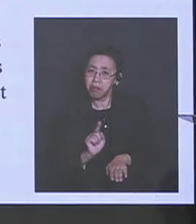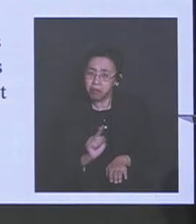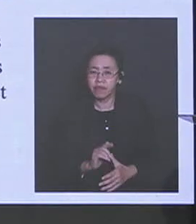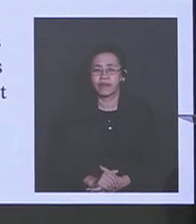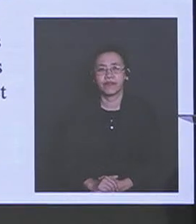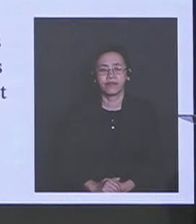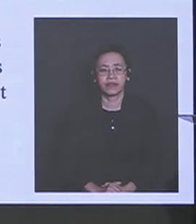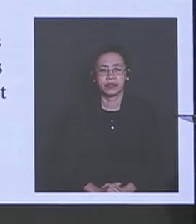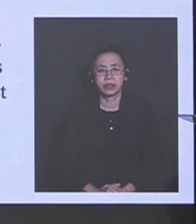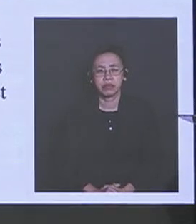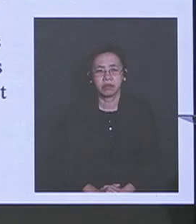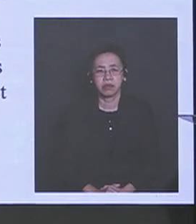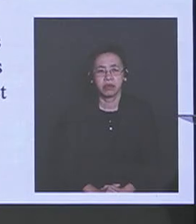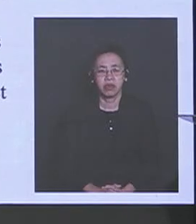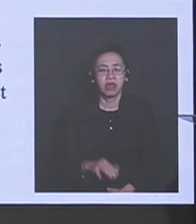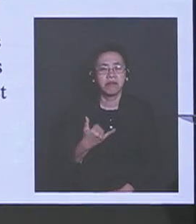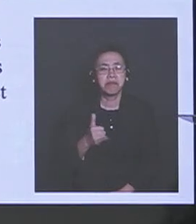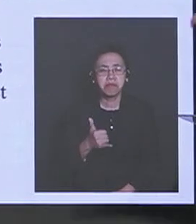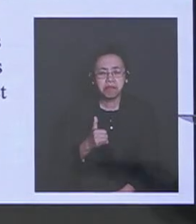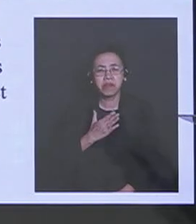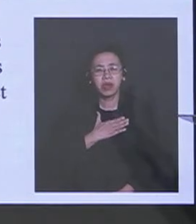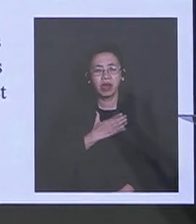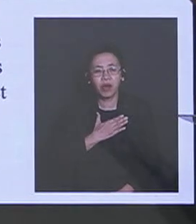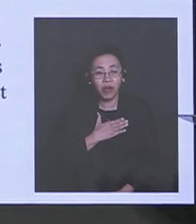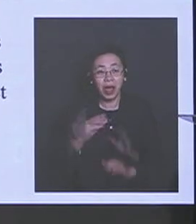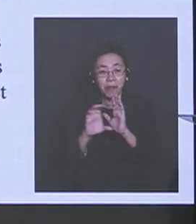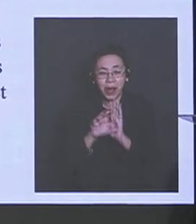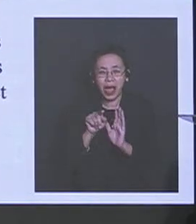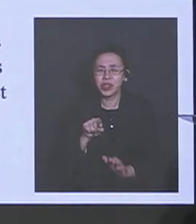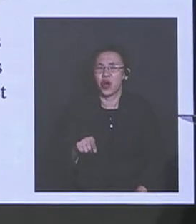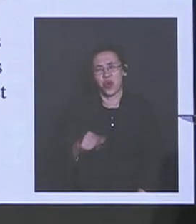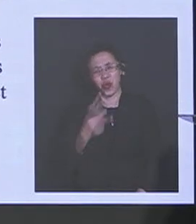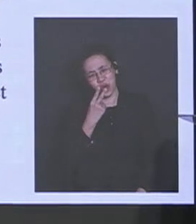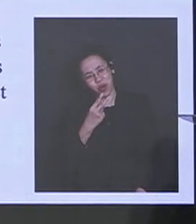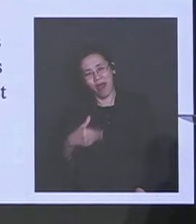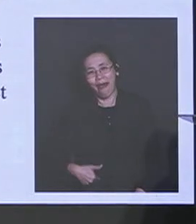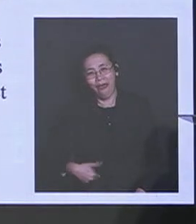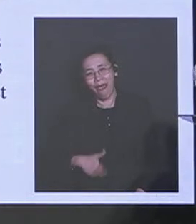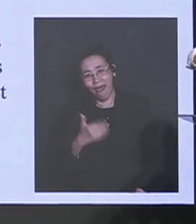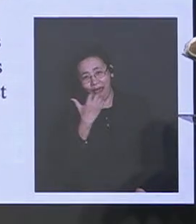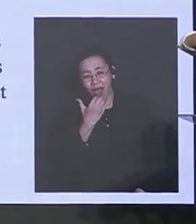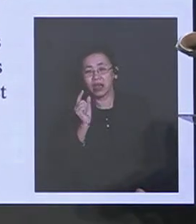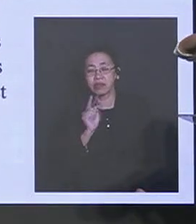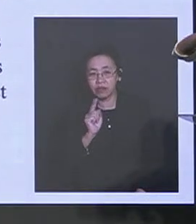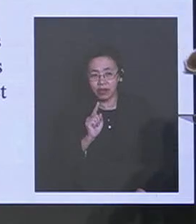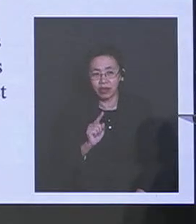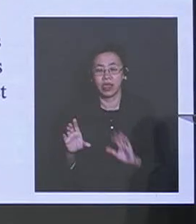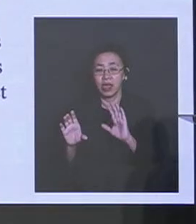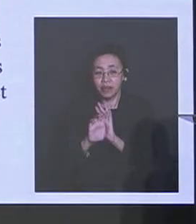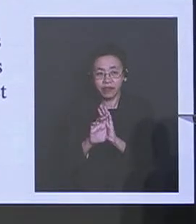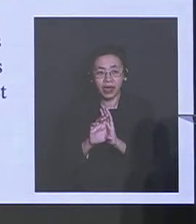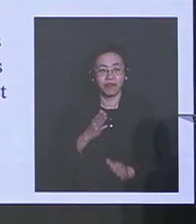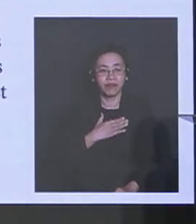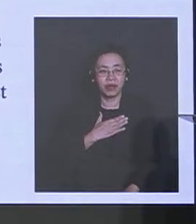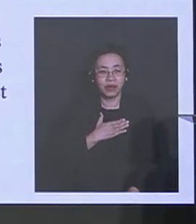that New York Times took of, this plan is where we were looking at mixing, in some ways kind of going before